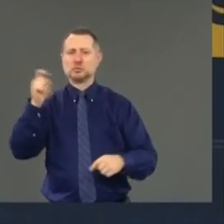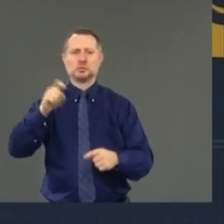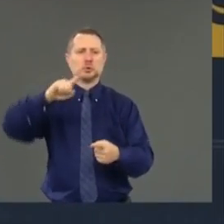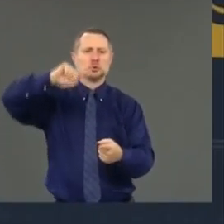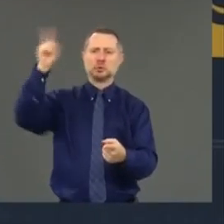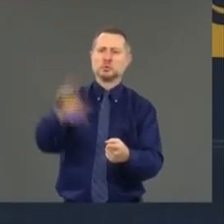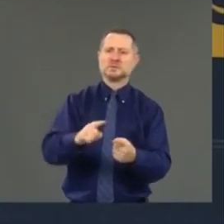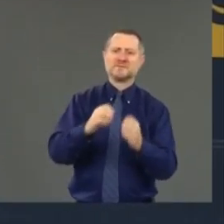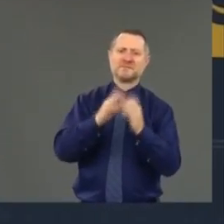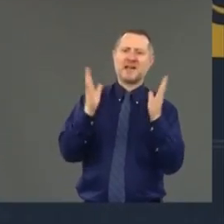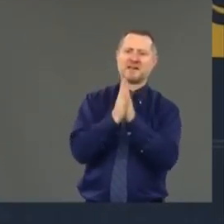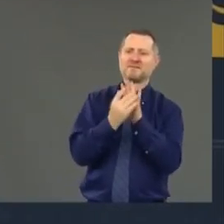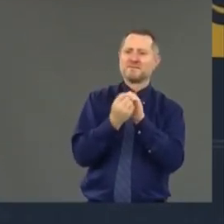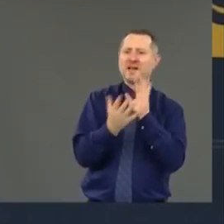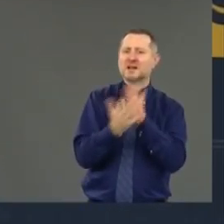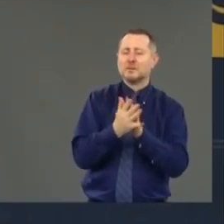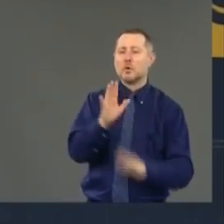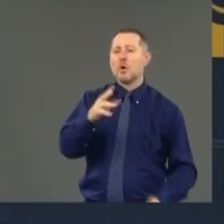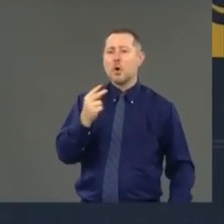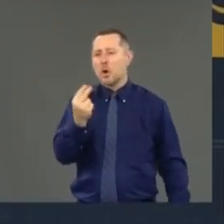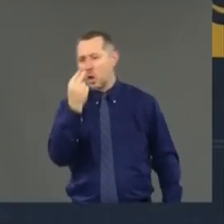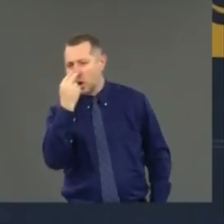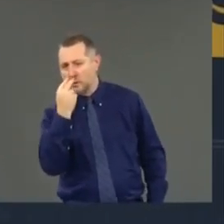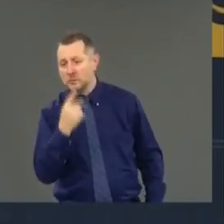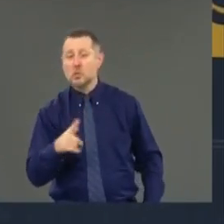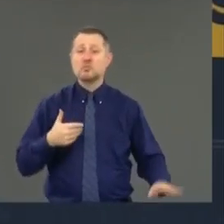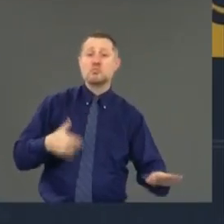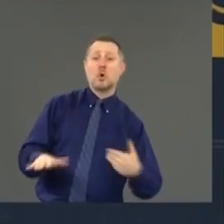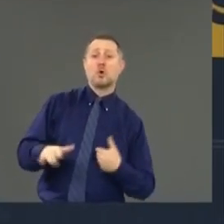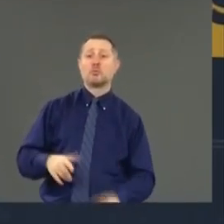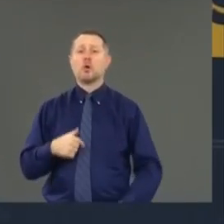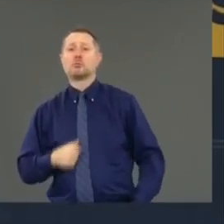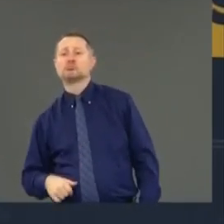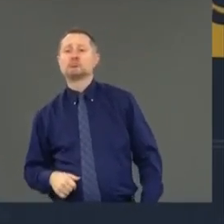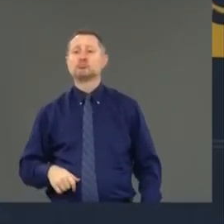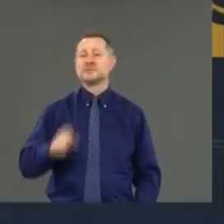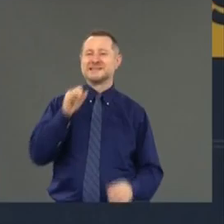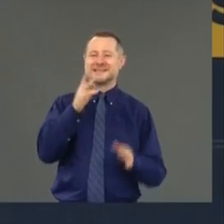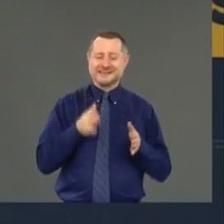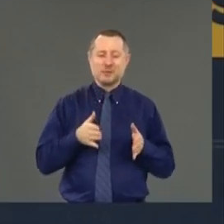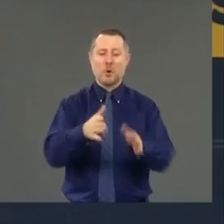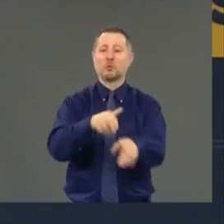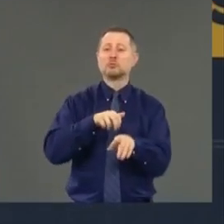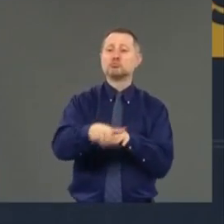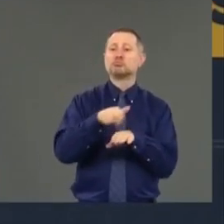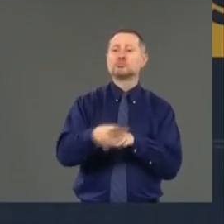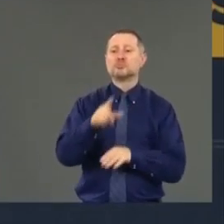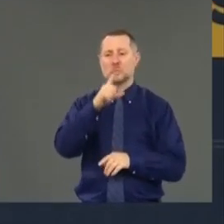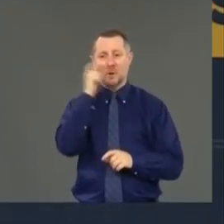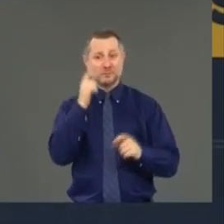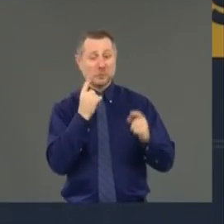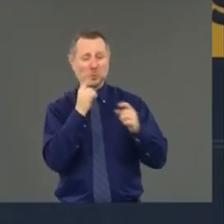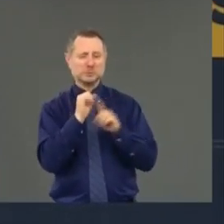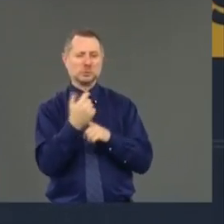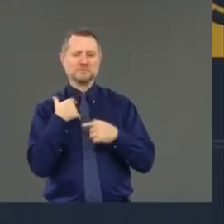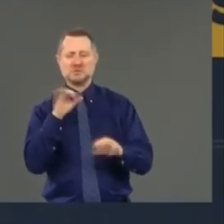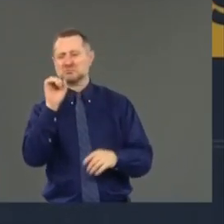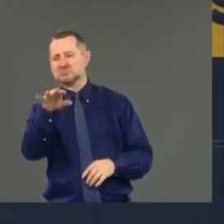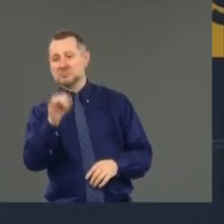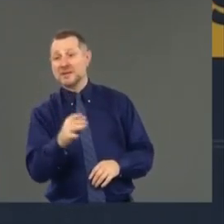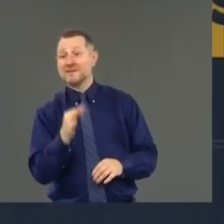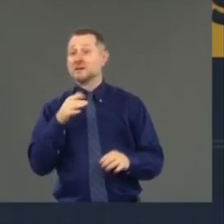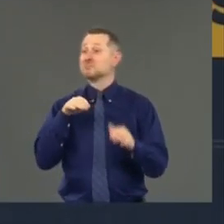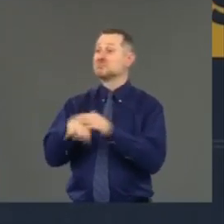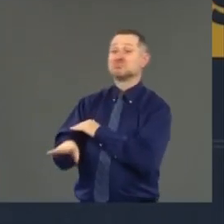you don't wear a mask and you're walking down a sidewalk. That's one situation. You don't wear a mask and you walk into a small